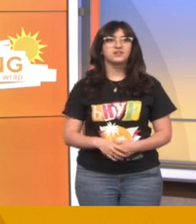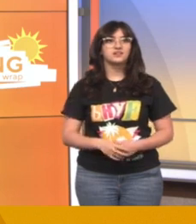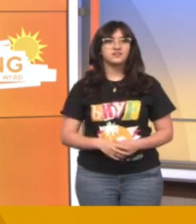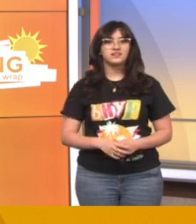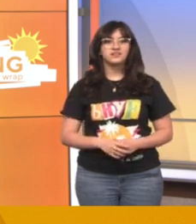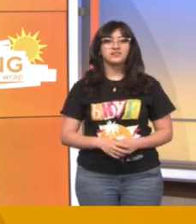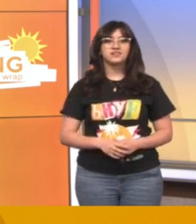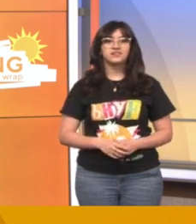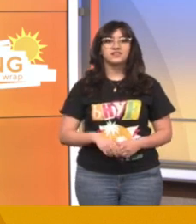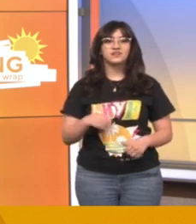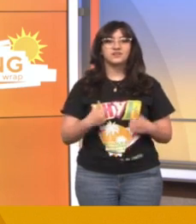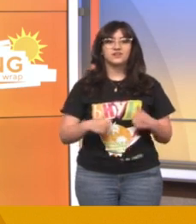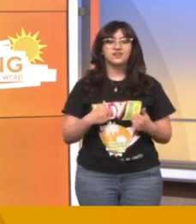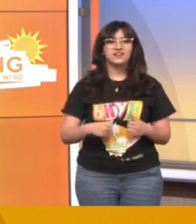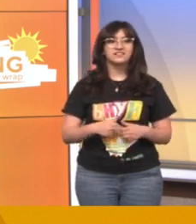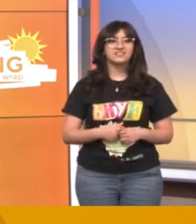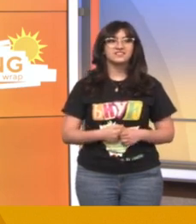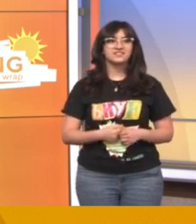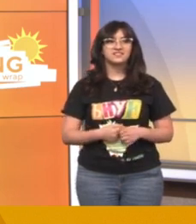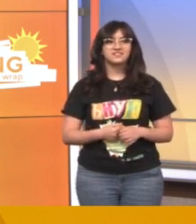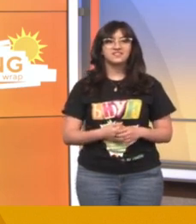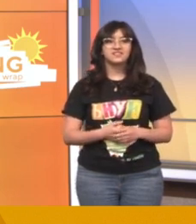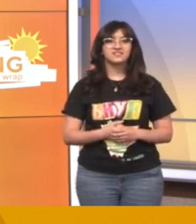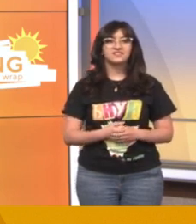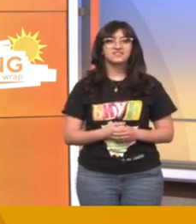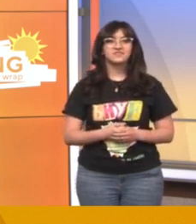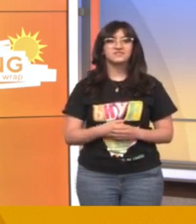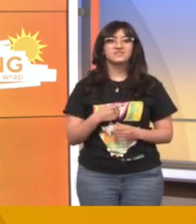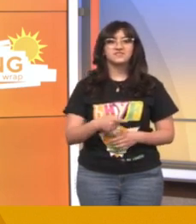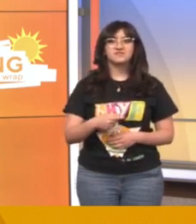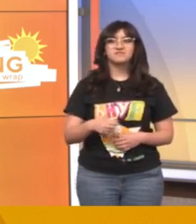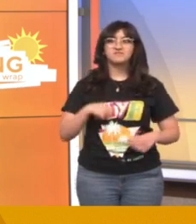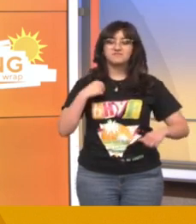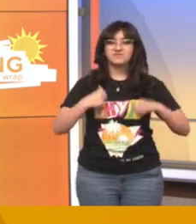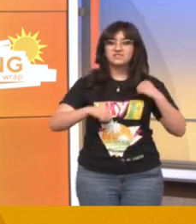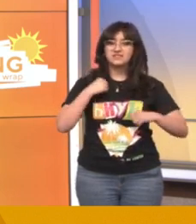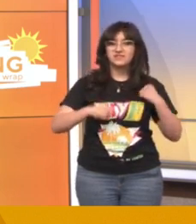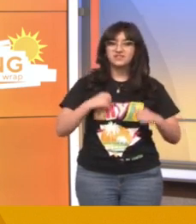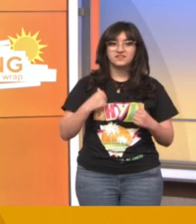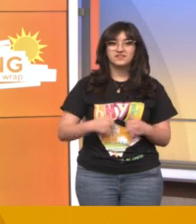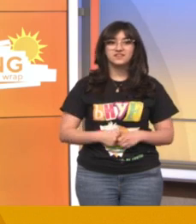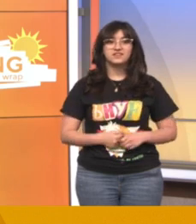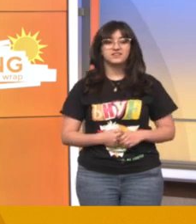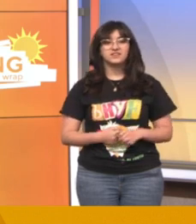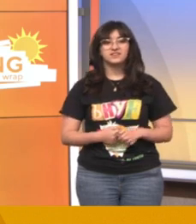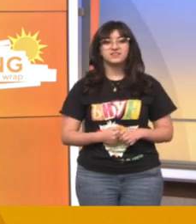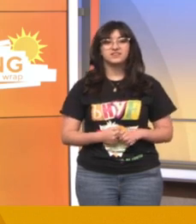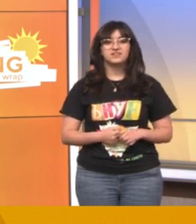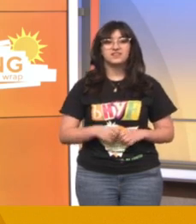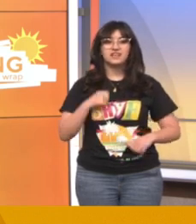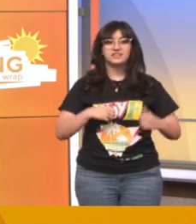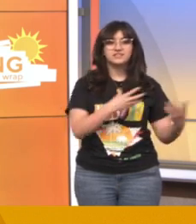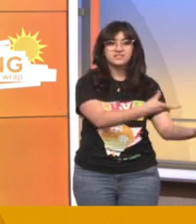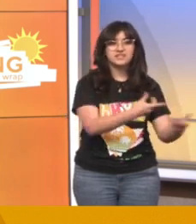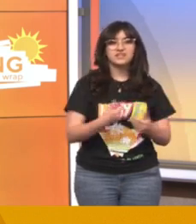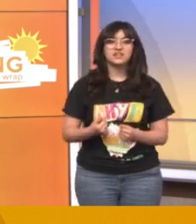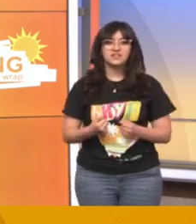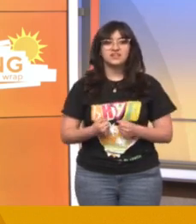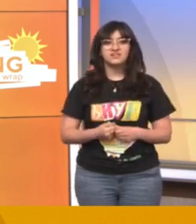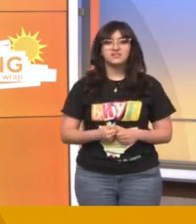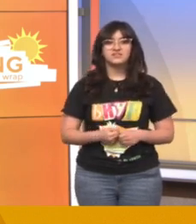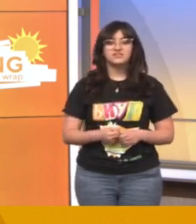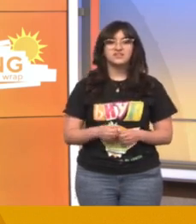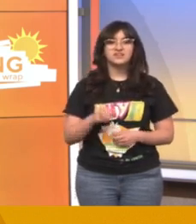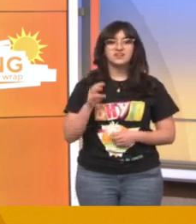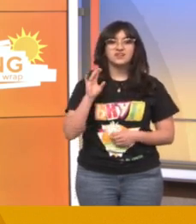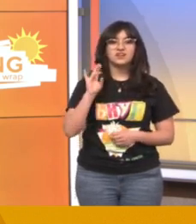greatest achievements in taking in history? Well, certainly in television, in taking that formula from the 80s and turning it